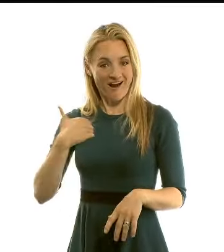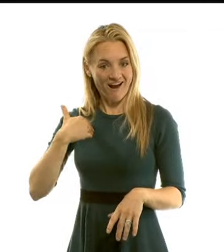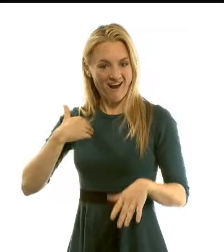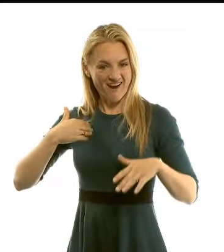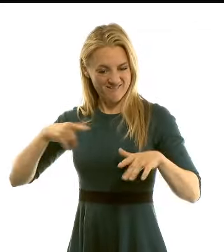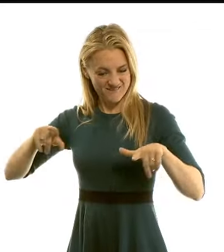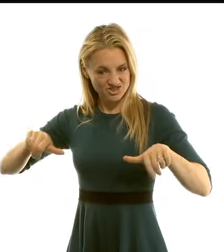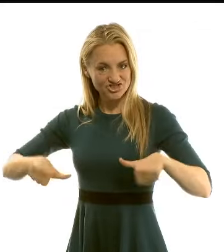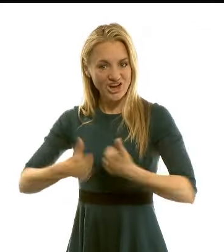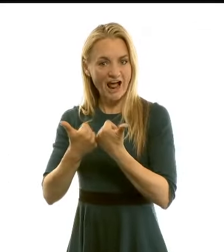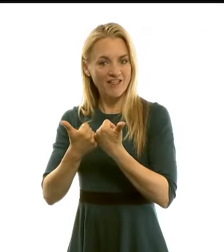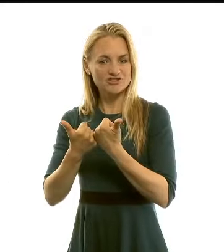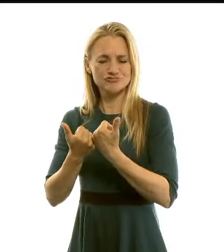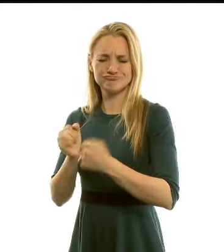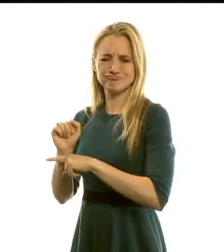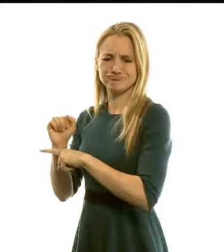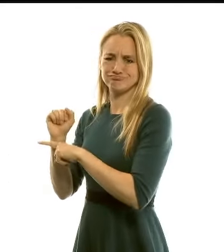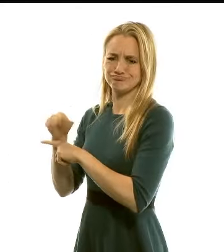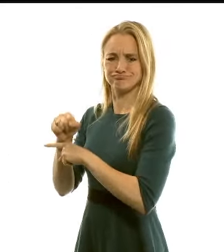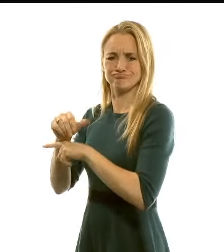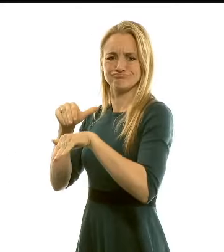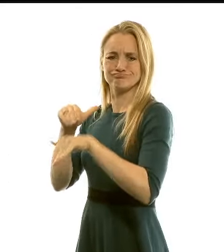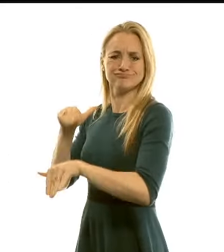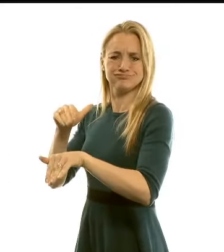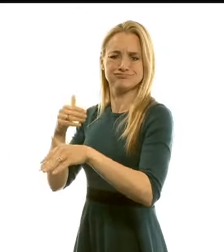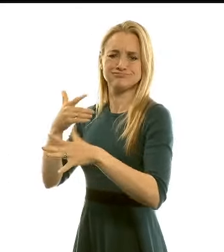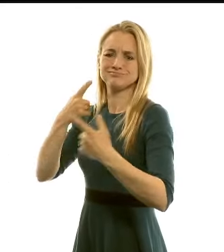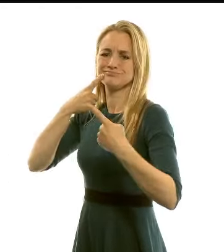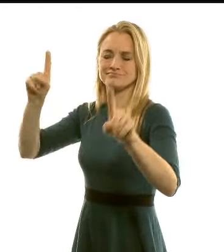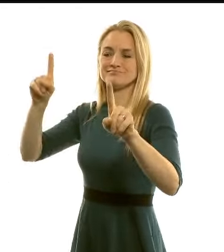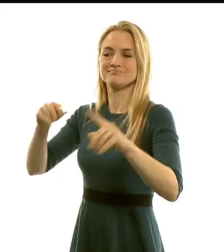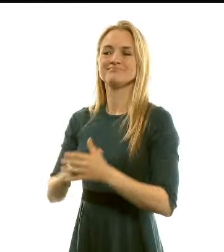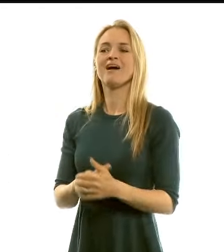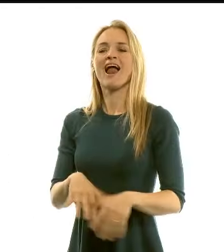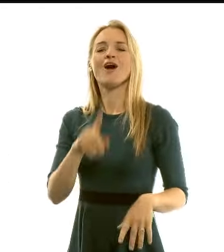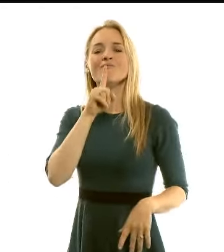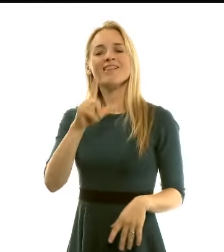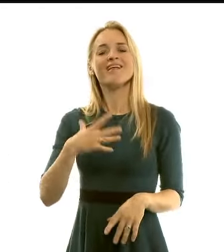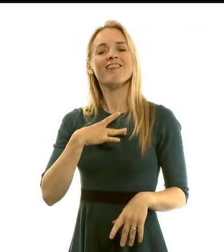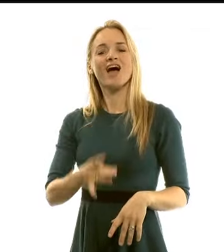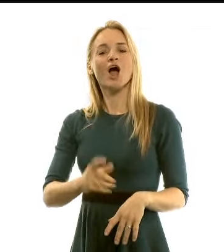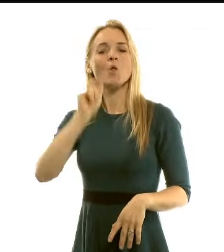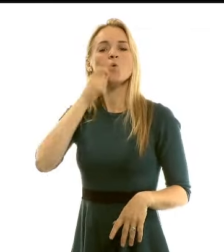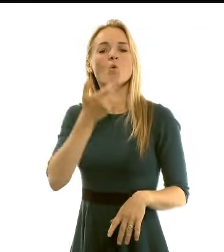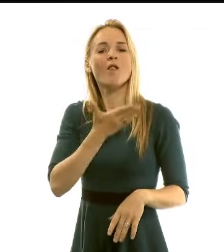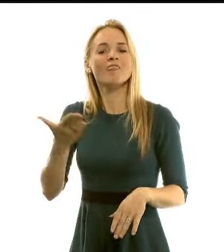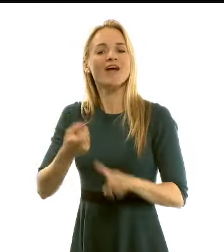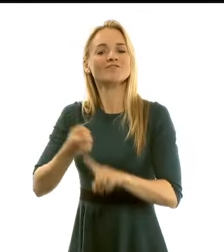favourite bit is the way you got a couple of cool references to the LEGO sets from when I was a kid. Well done, everyone.